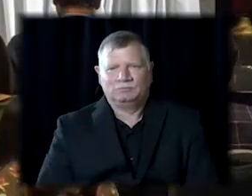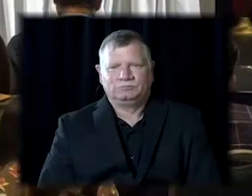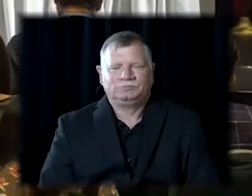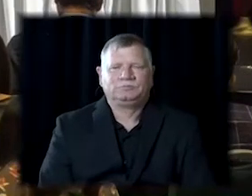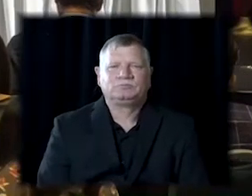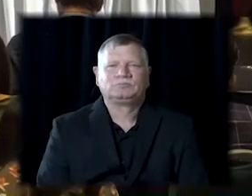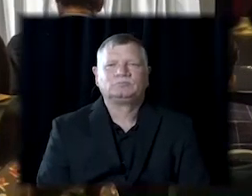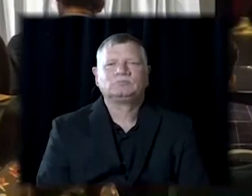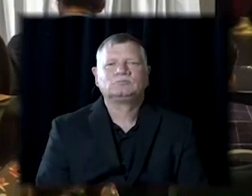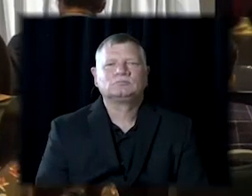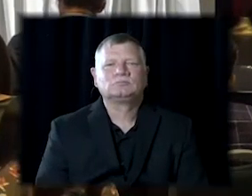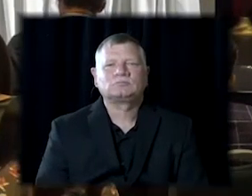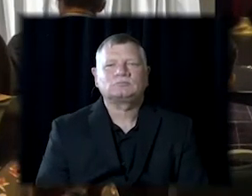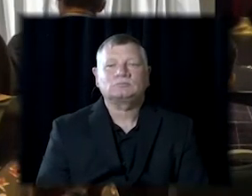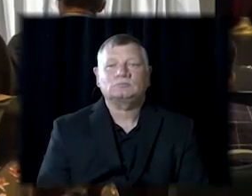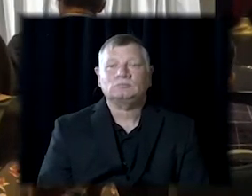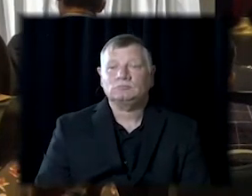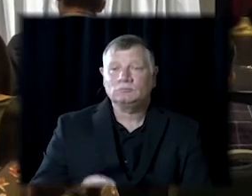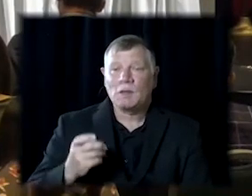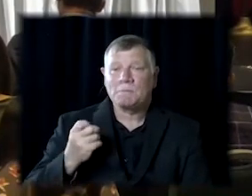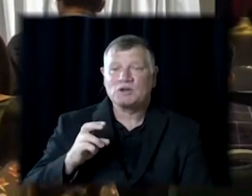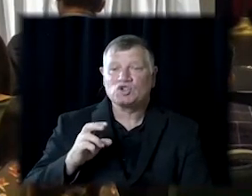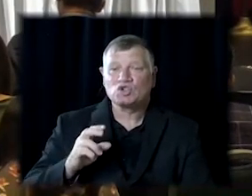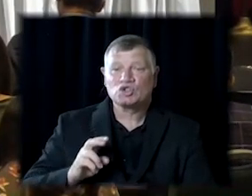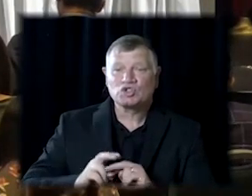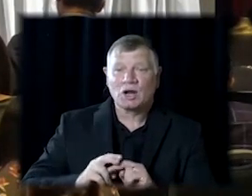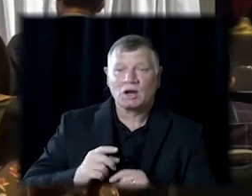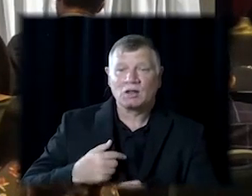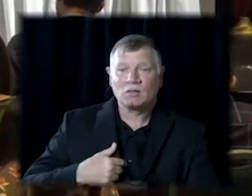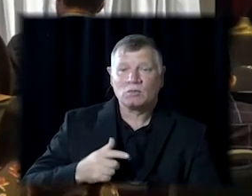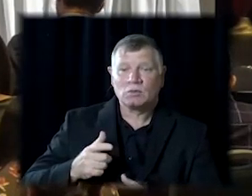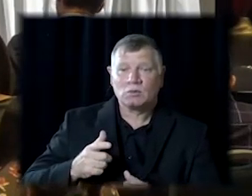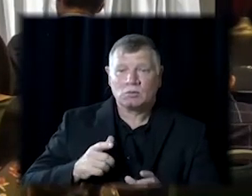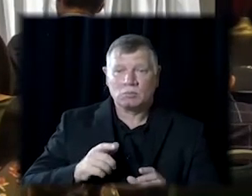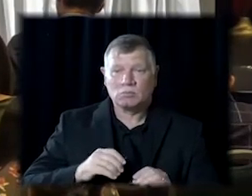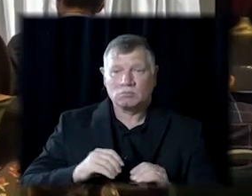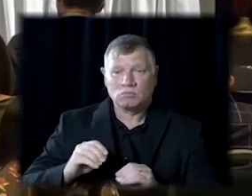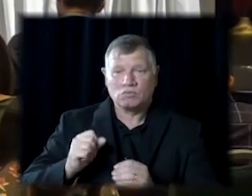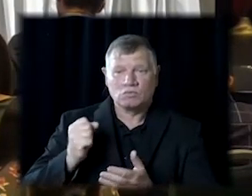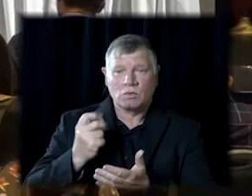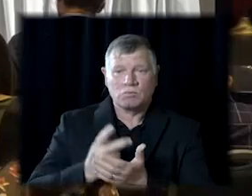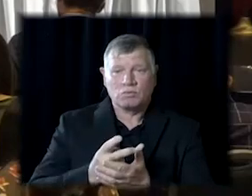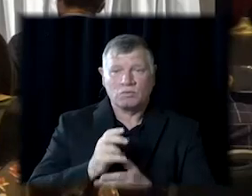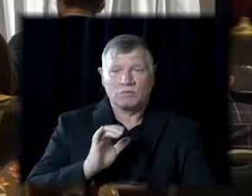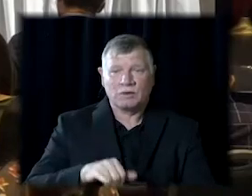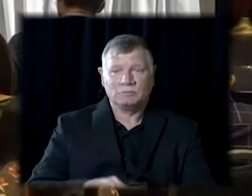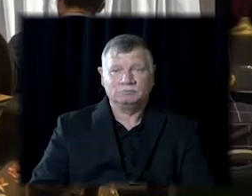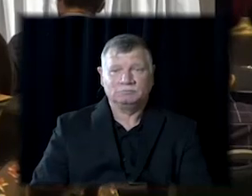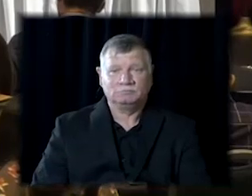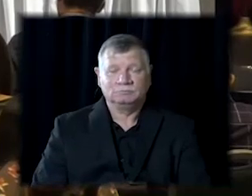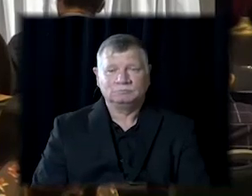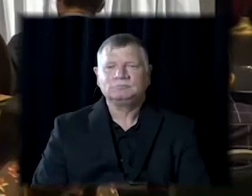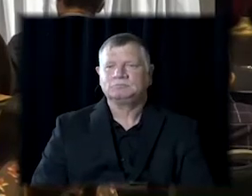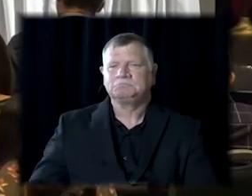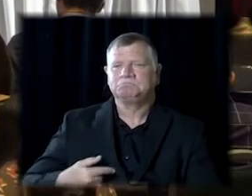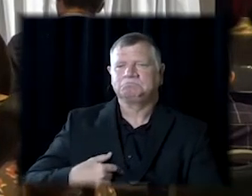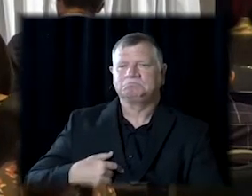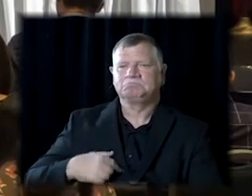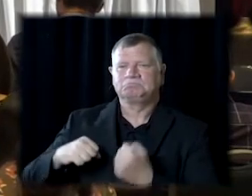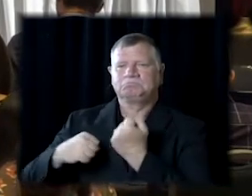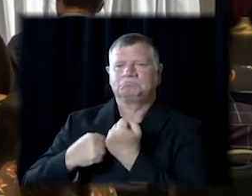Mr. Chair? Yes, Judge. I move that the resolution be approved. I second the